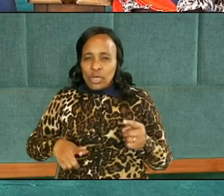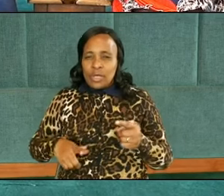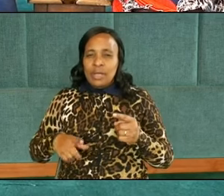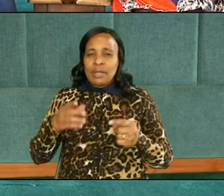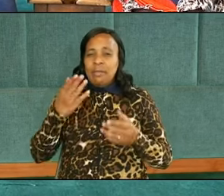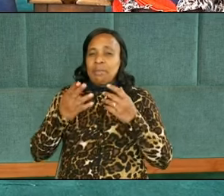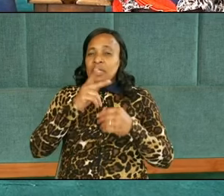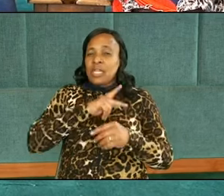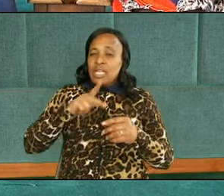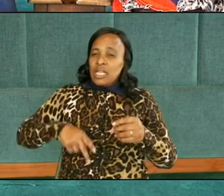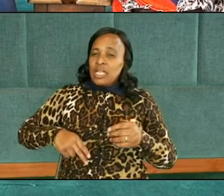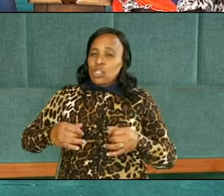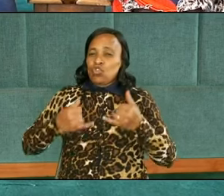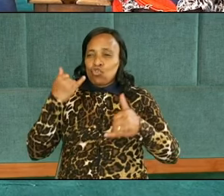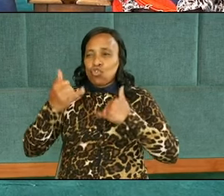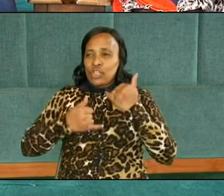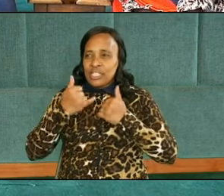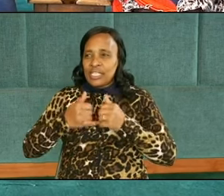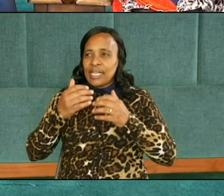king also rejoiced greatly.